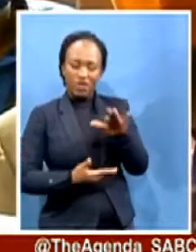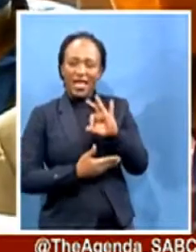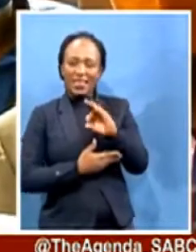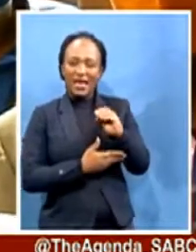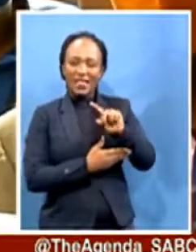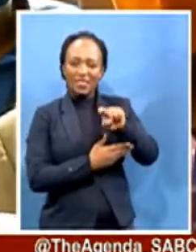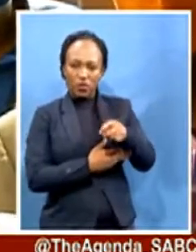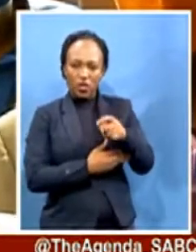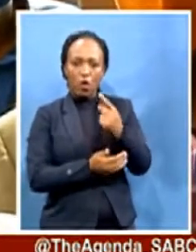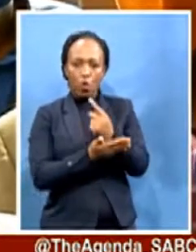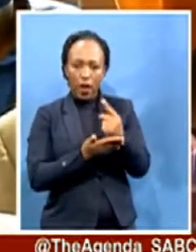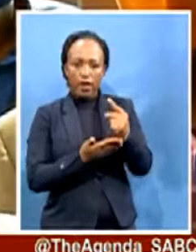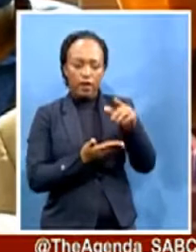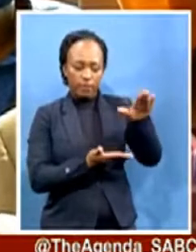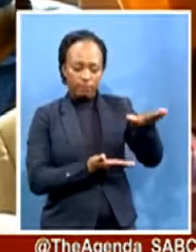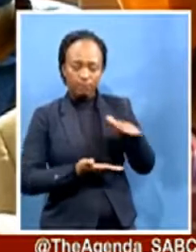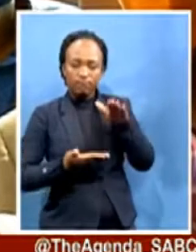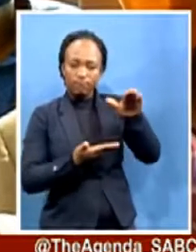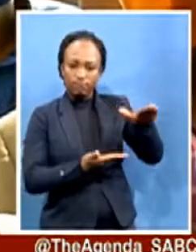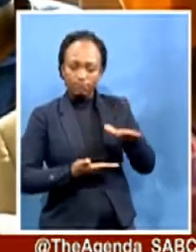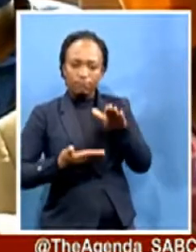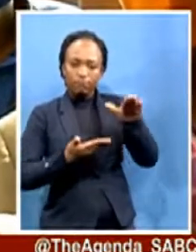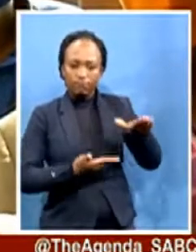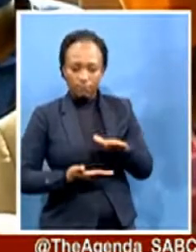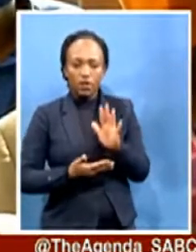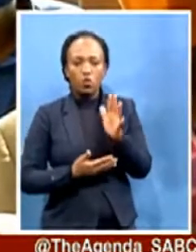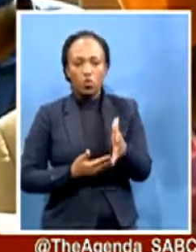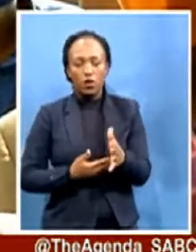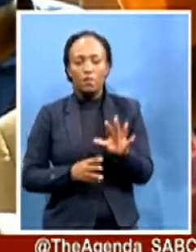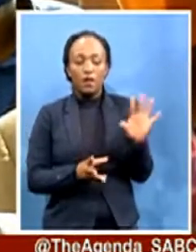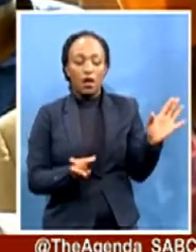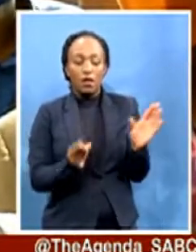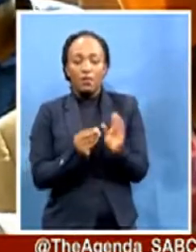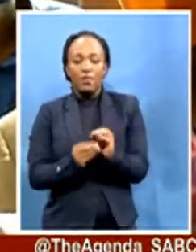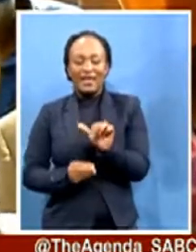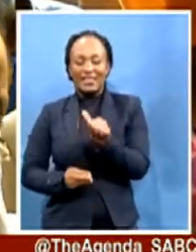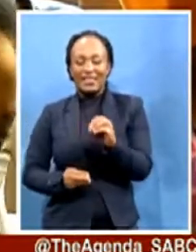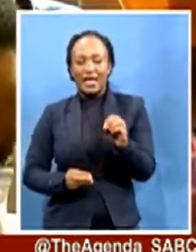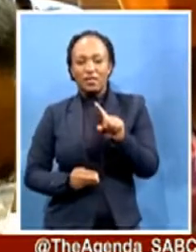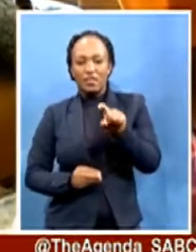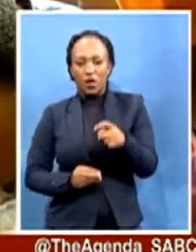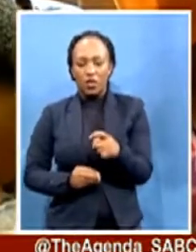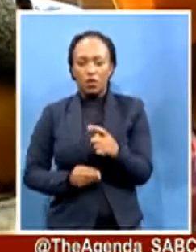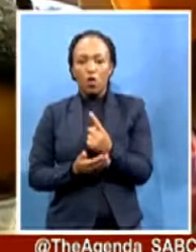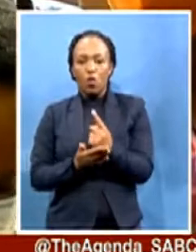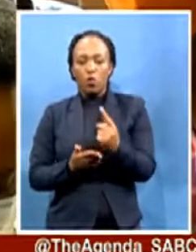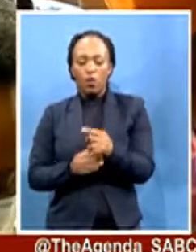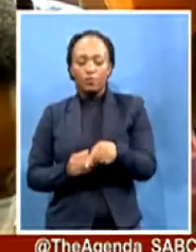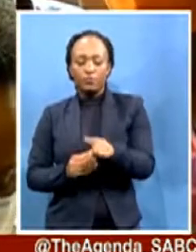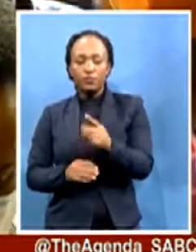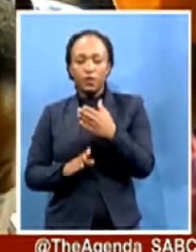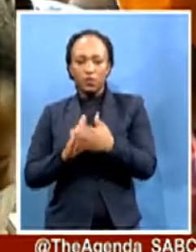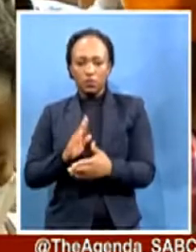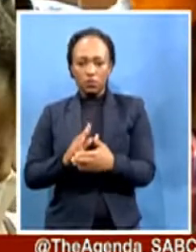month. Then that will be doubled to 600,000 every week until end of June. We are really pushing to get more and more vaccines, so